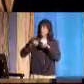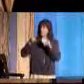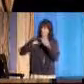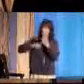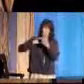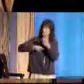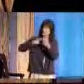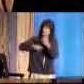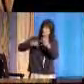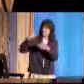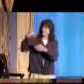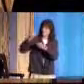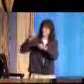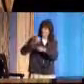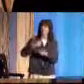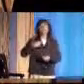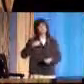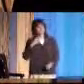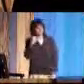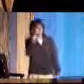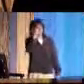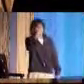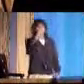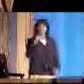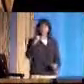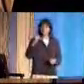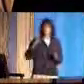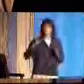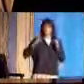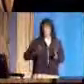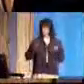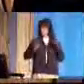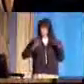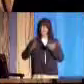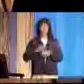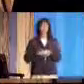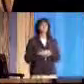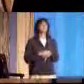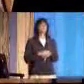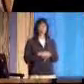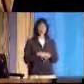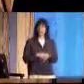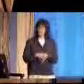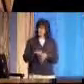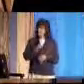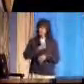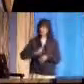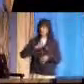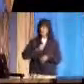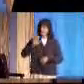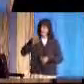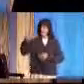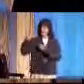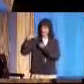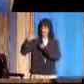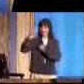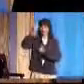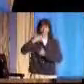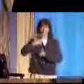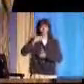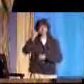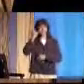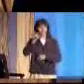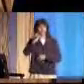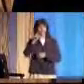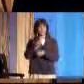they said, you know, sorry, sir, but it's the customer's responsibility. You're supposed to tell us that you're not using this. And as I went into it, blah,